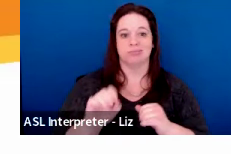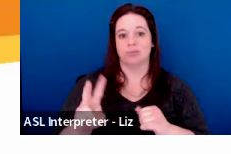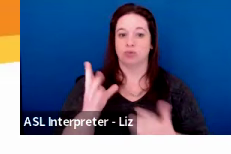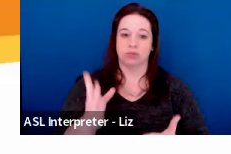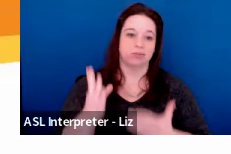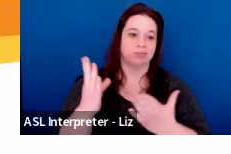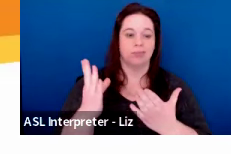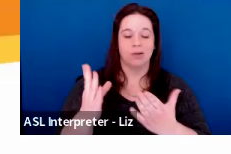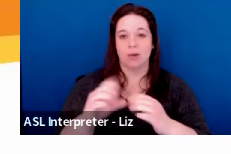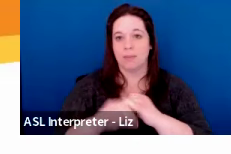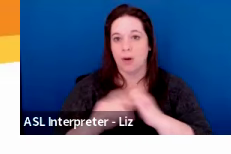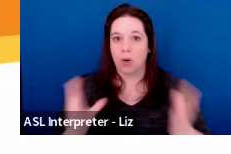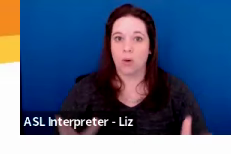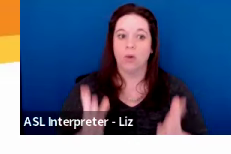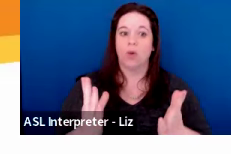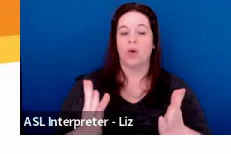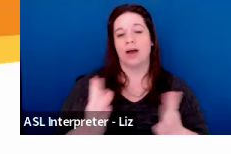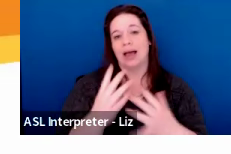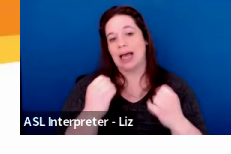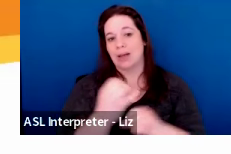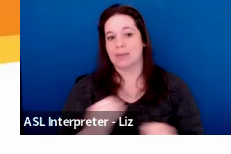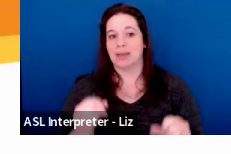The Quality of Life program